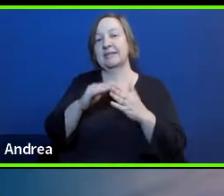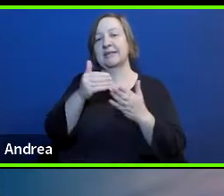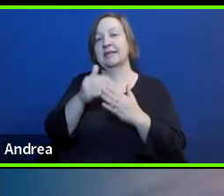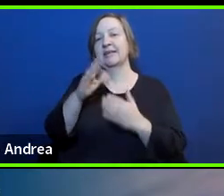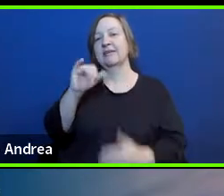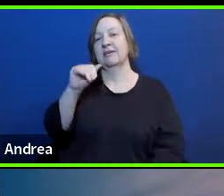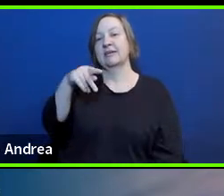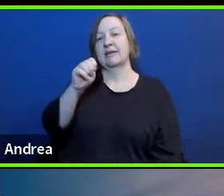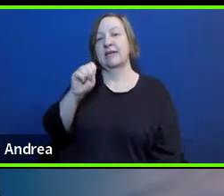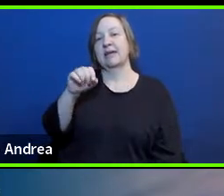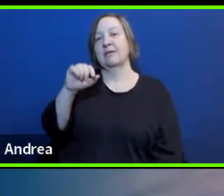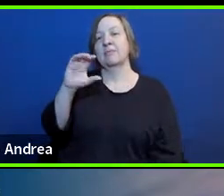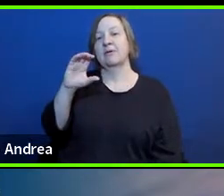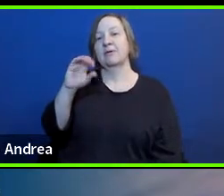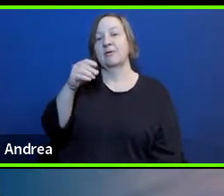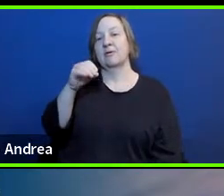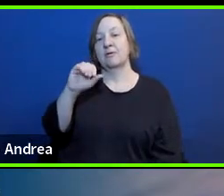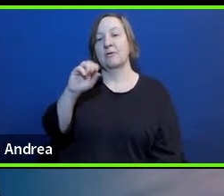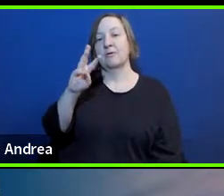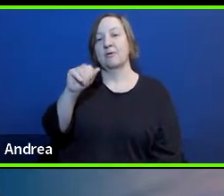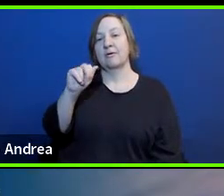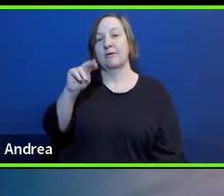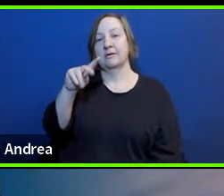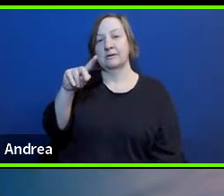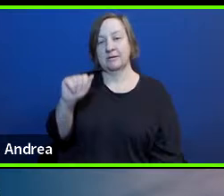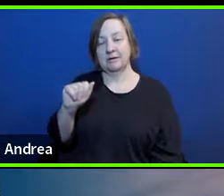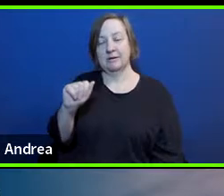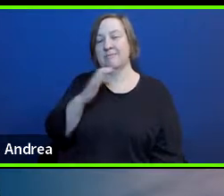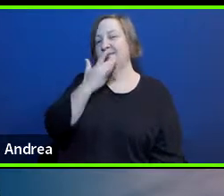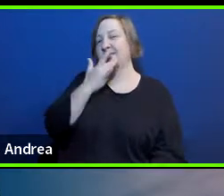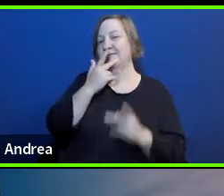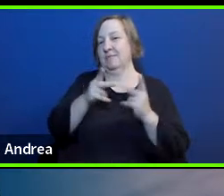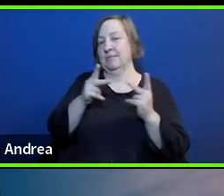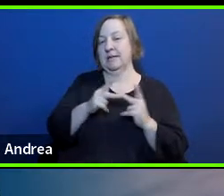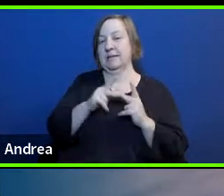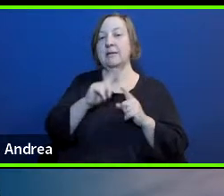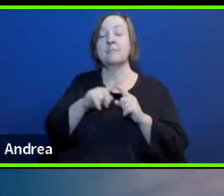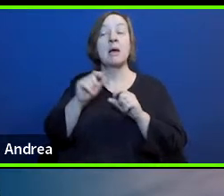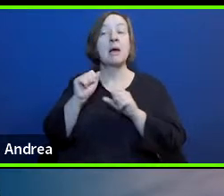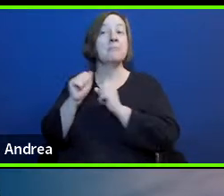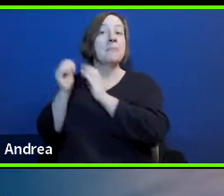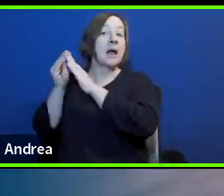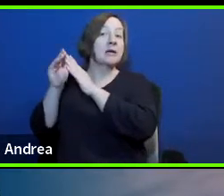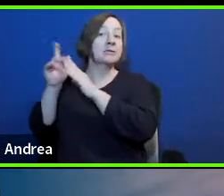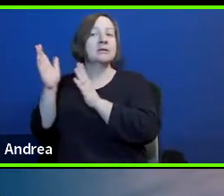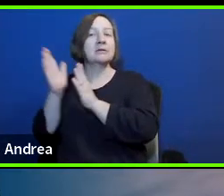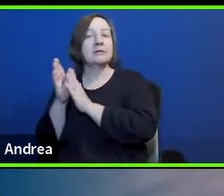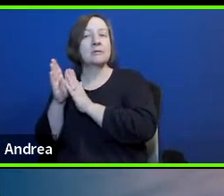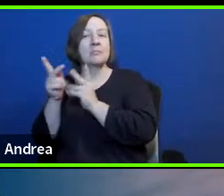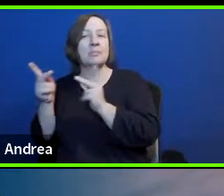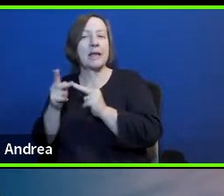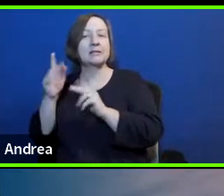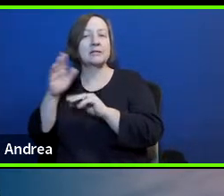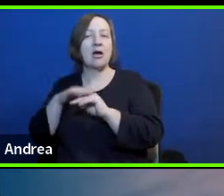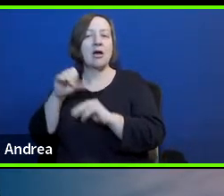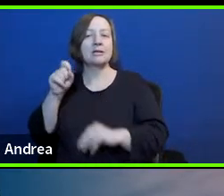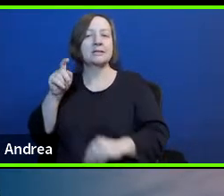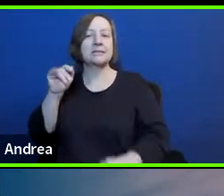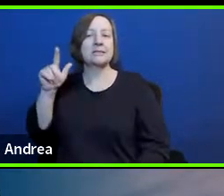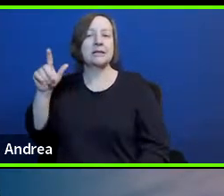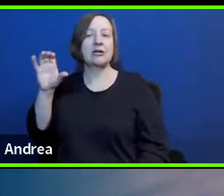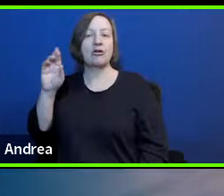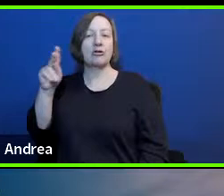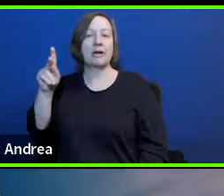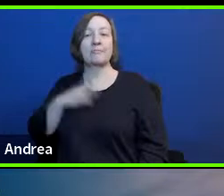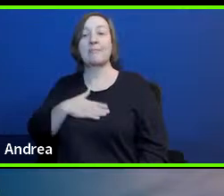that's my favorite place. But in terms of the mountains, there's a little place on Still Creek that is my favorite place